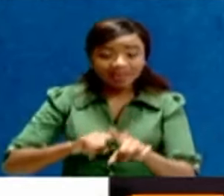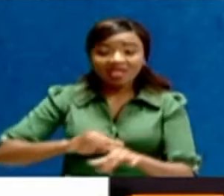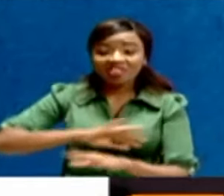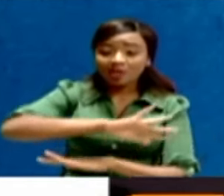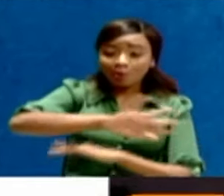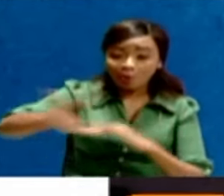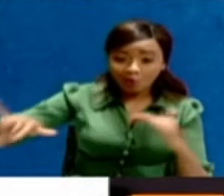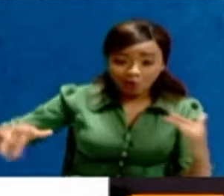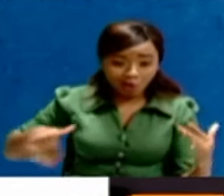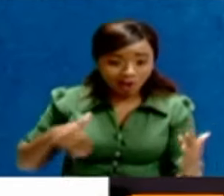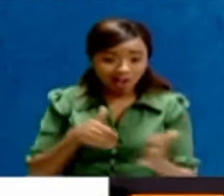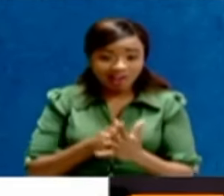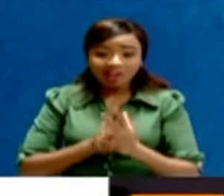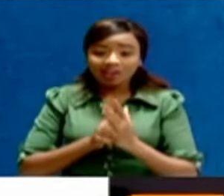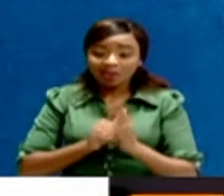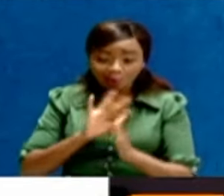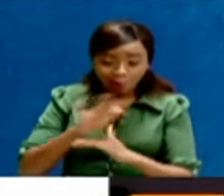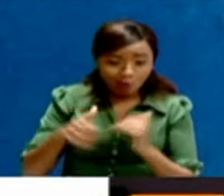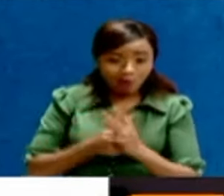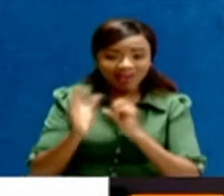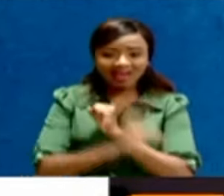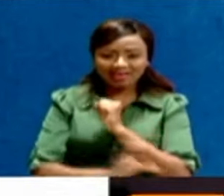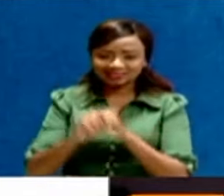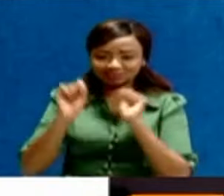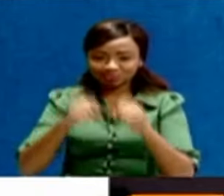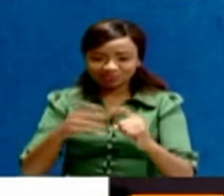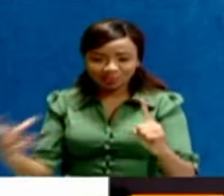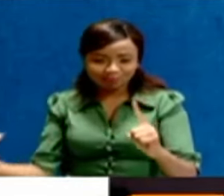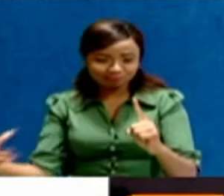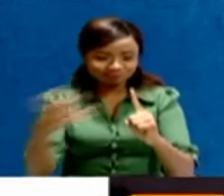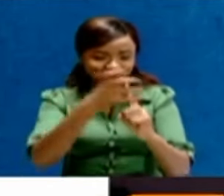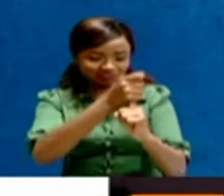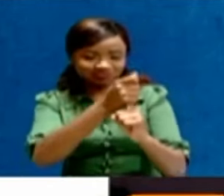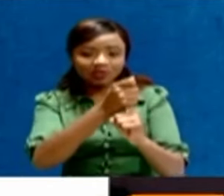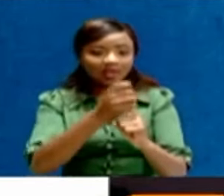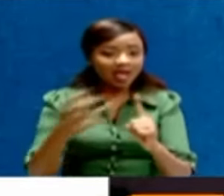country is able to achieve,